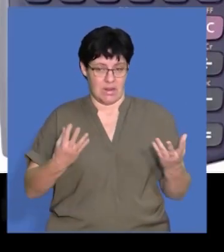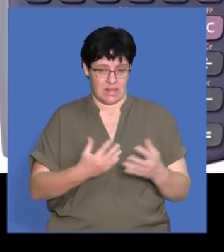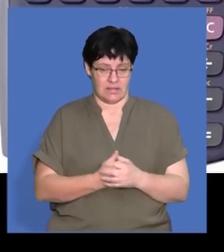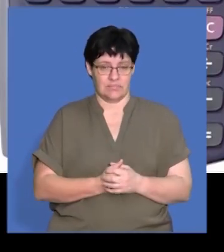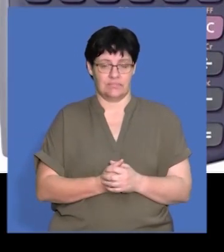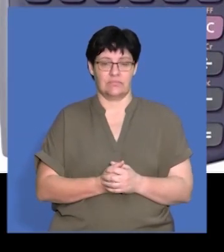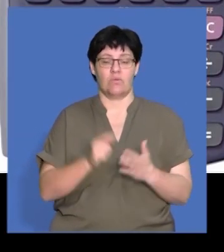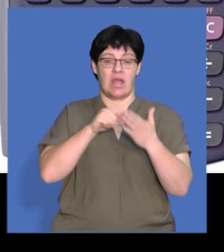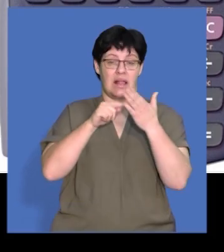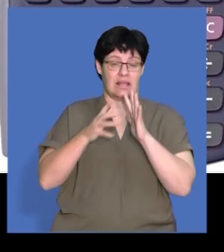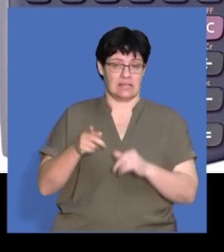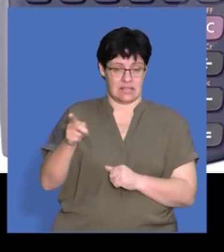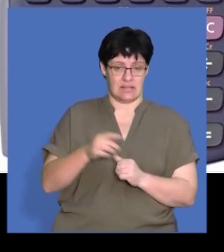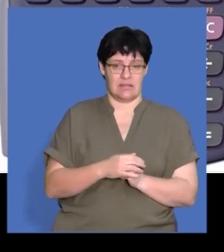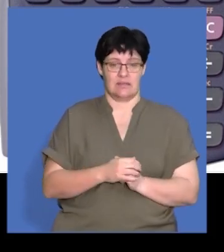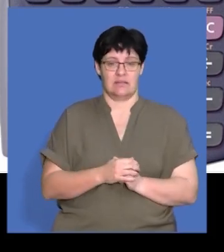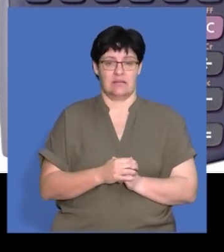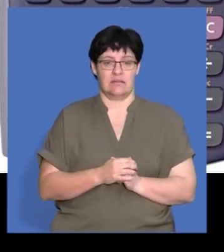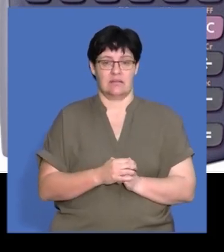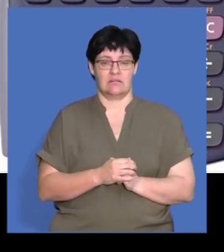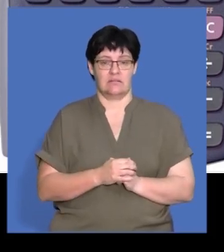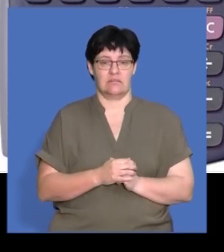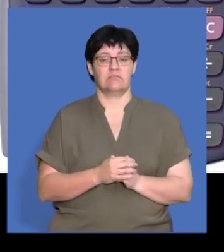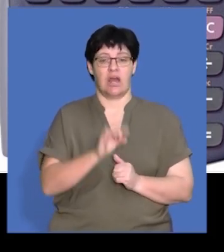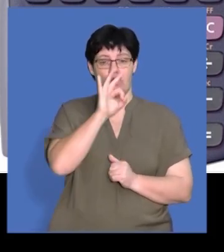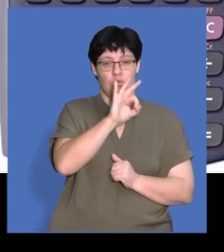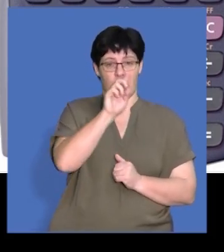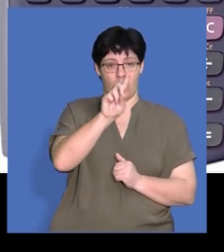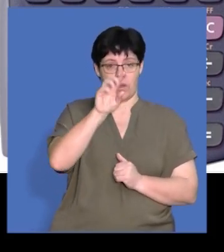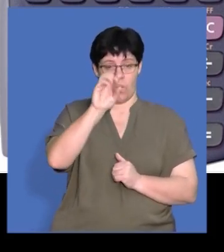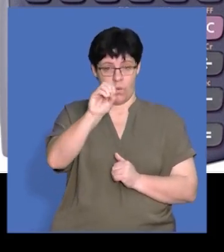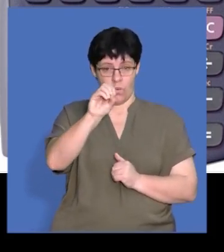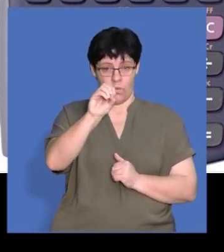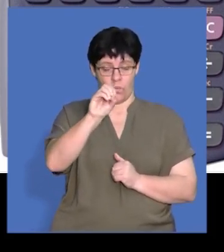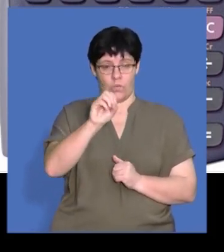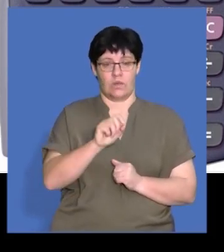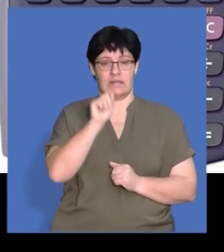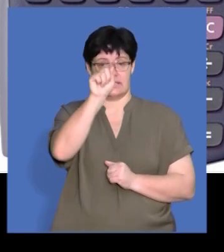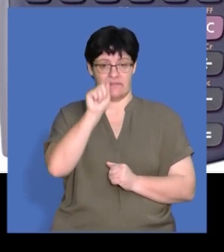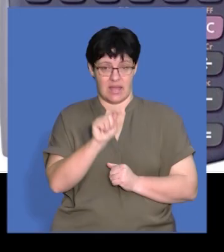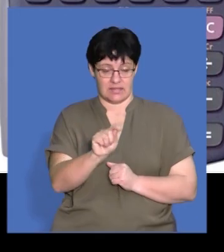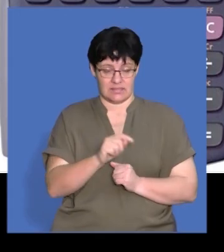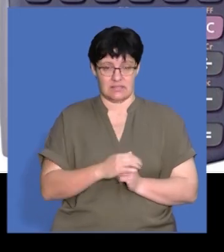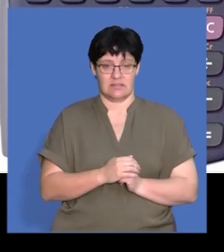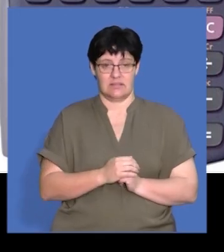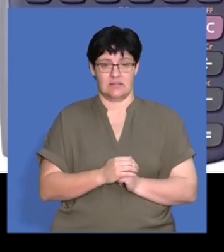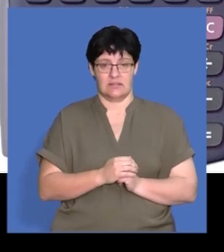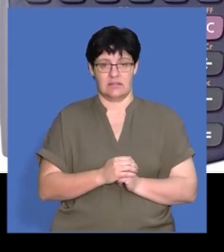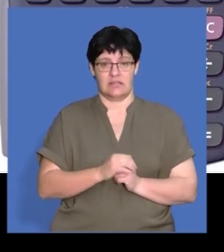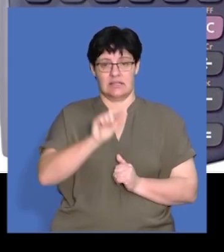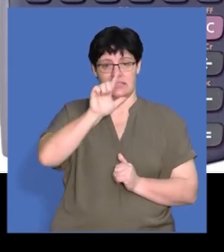my calculator out, and I'm going to take my 310 and divide it